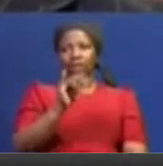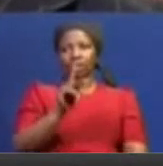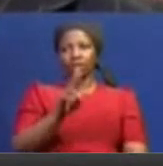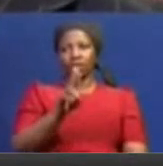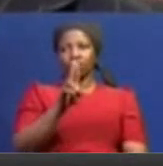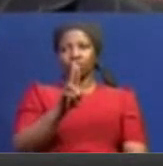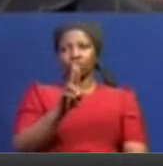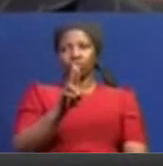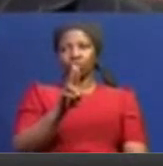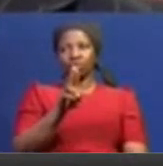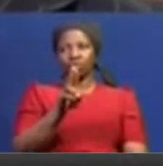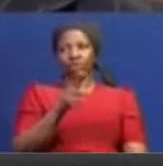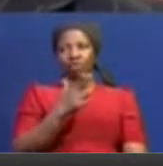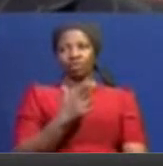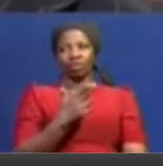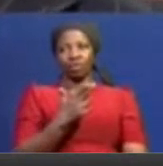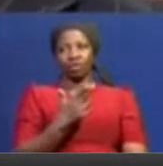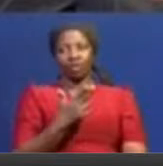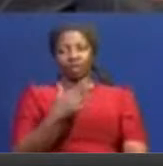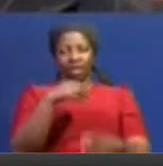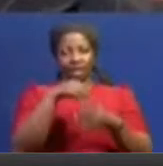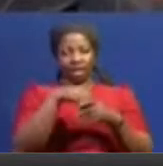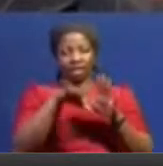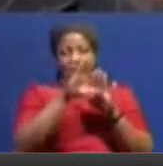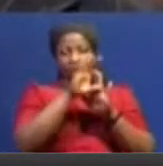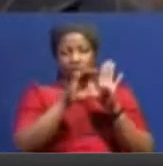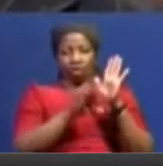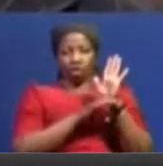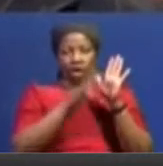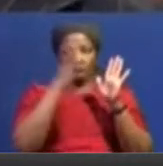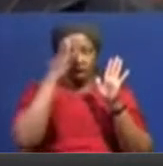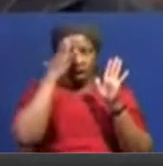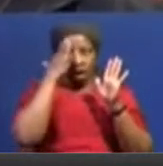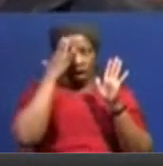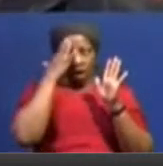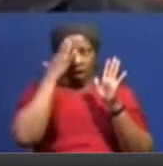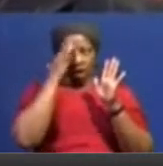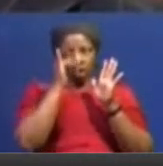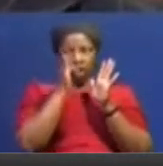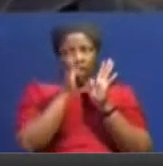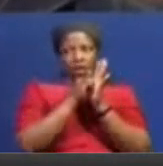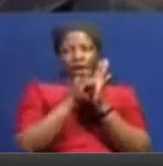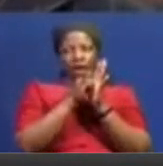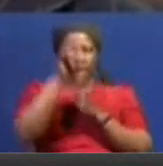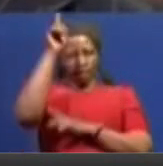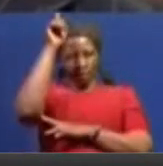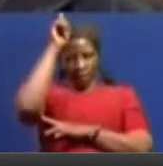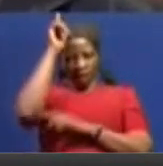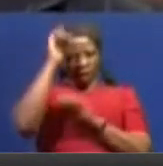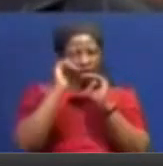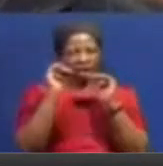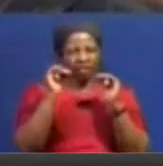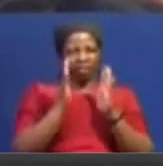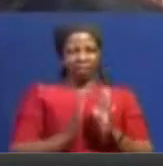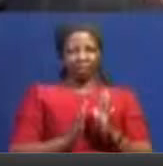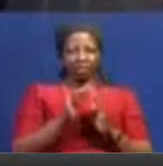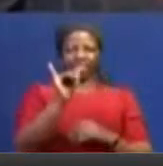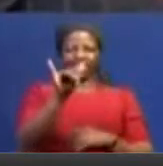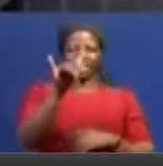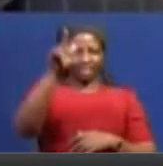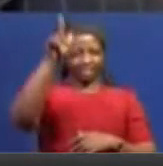of the Constitution, it's that, I know you know that it's that grassroots person. That's how Wanjiku was used. Yes.